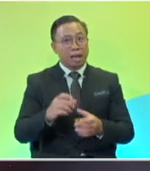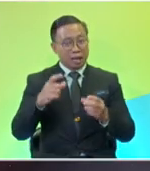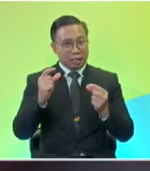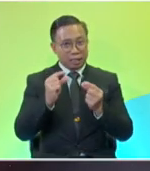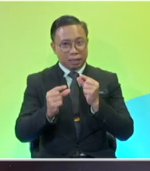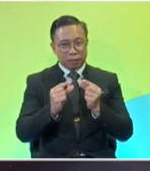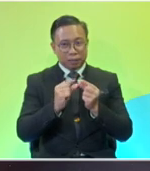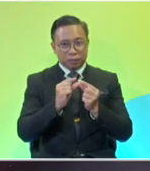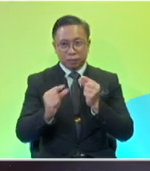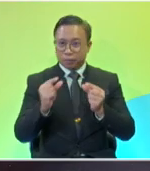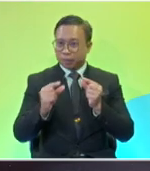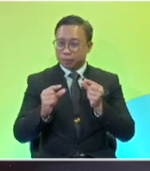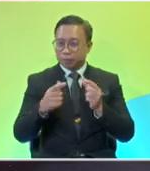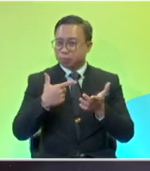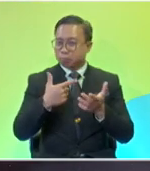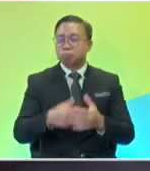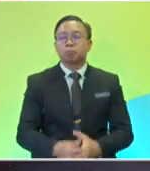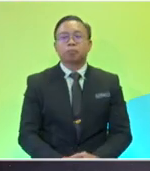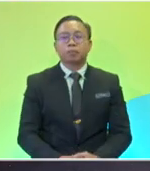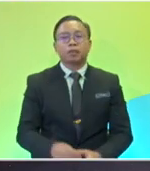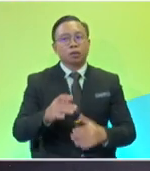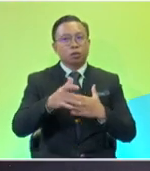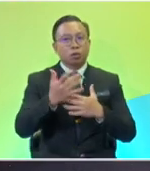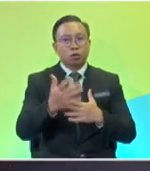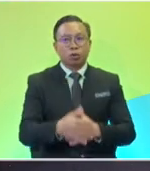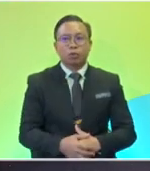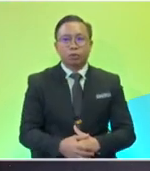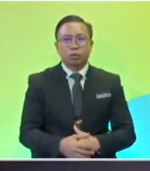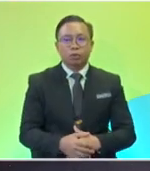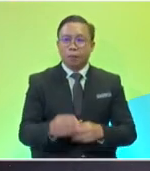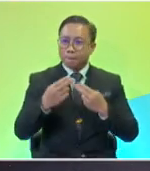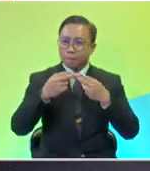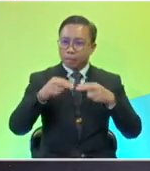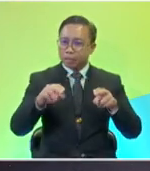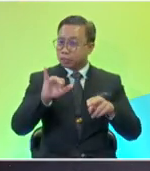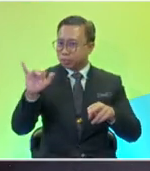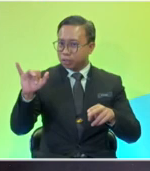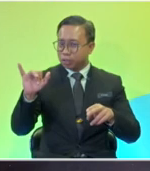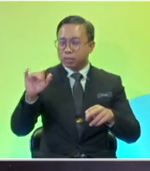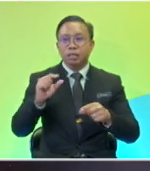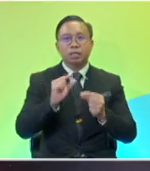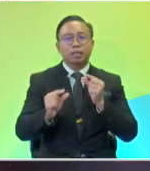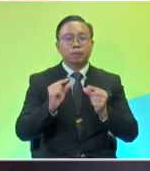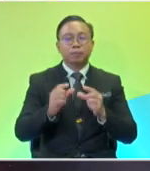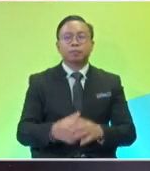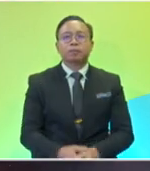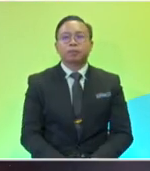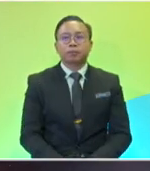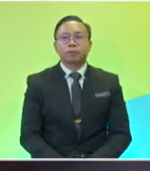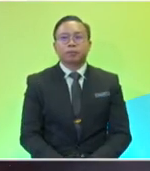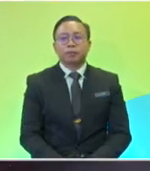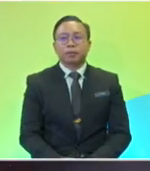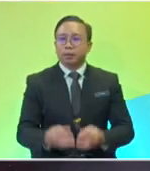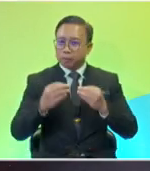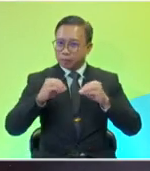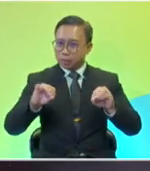game. Oh, my we're going to play another game. It's called the Missing Game. Missing game! Okay. I love